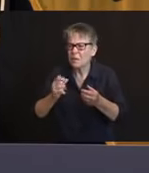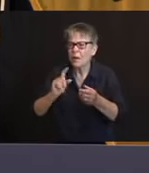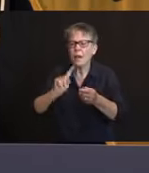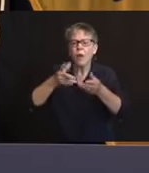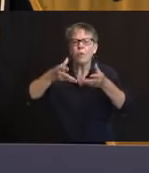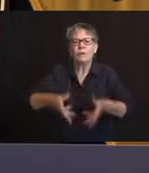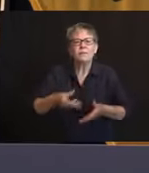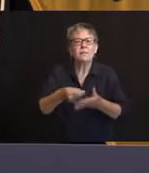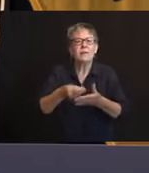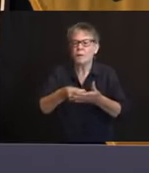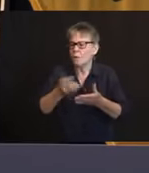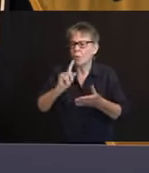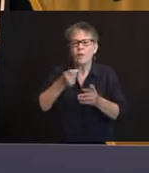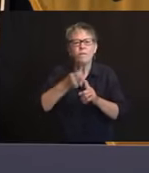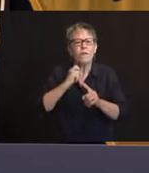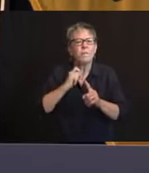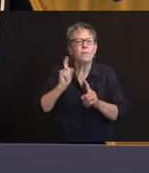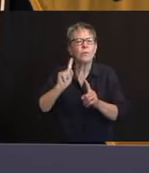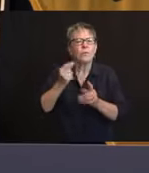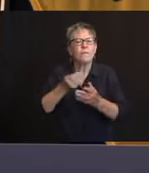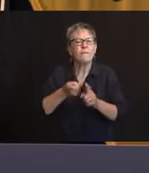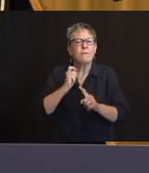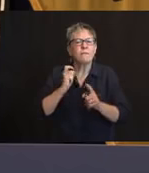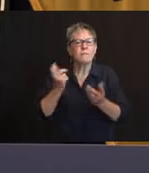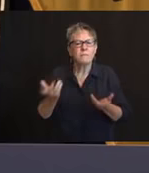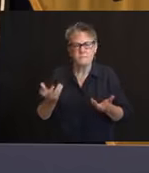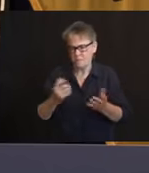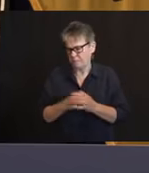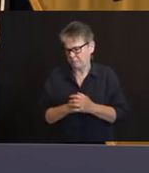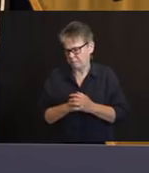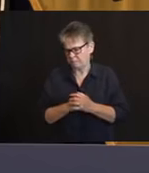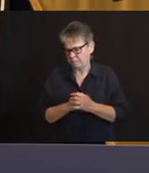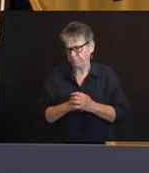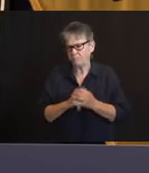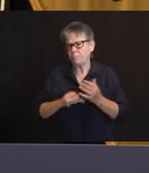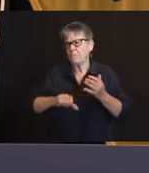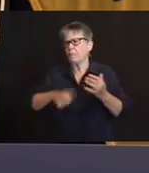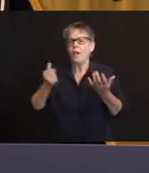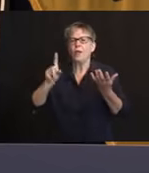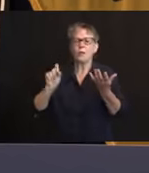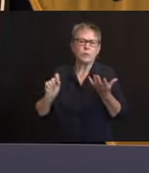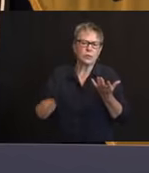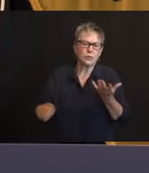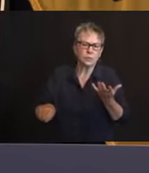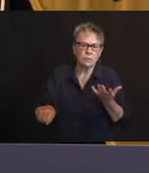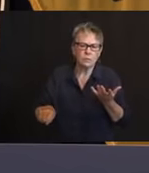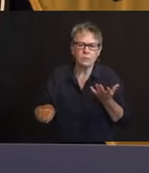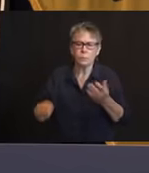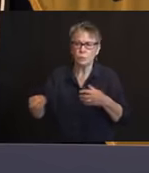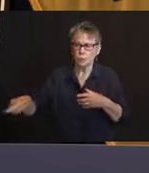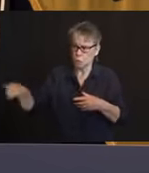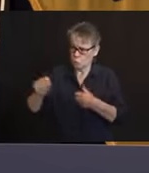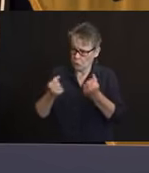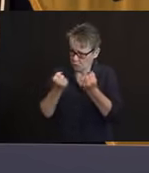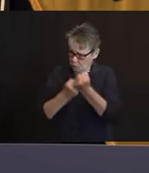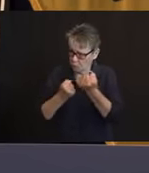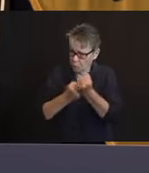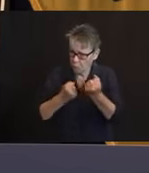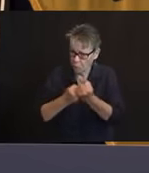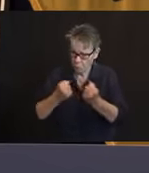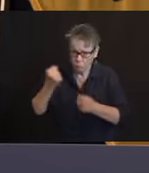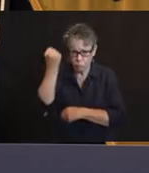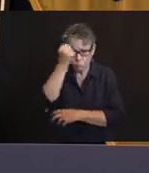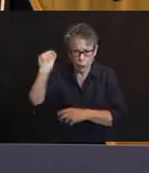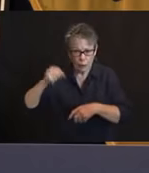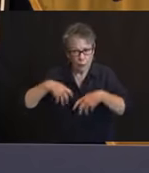wording. Given that you have shown solidarity with the protests over systemic racism, why did you feel compelled to dine